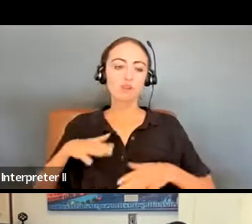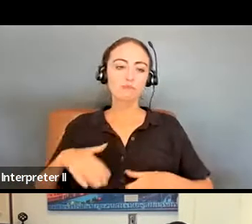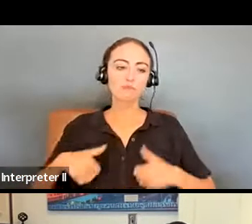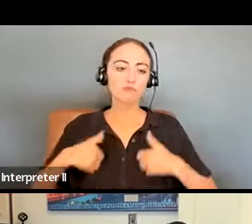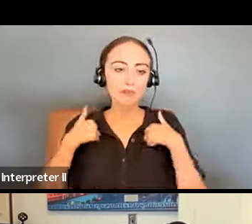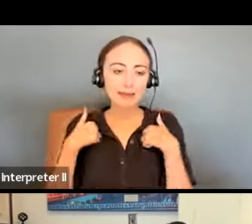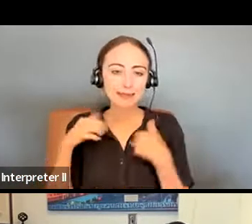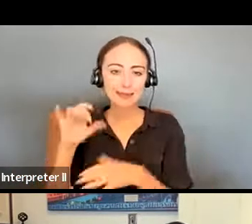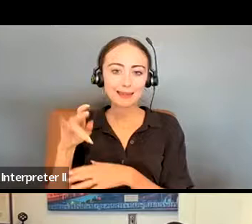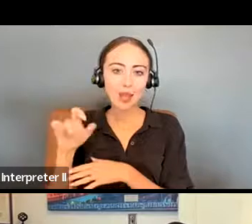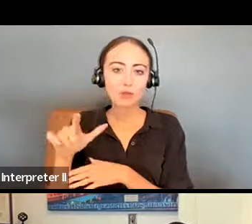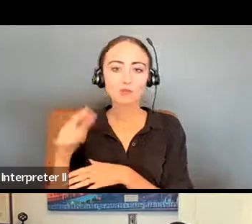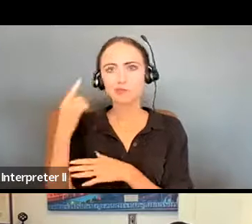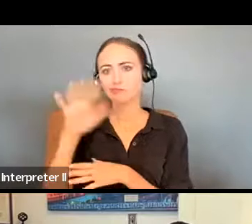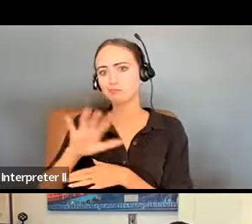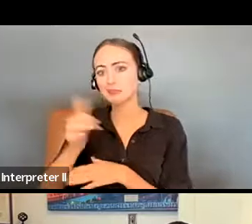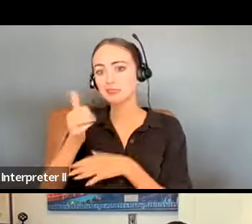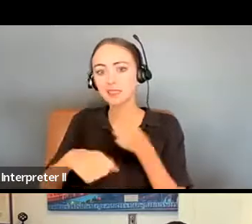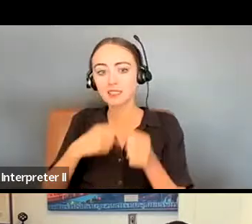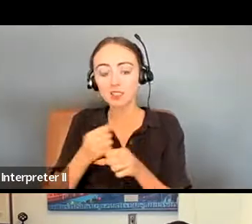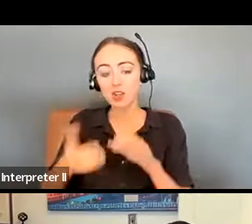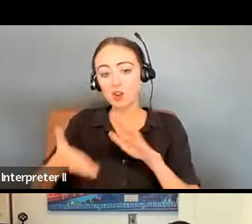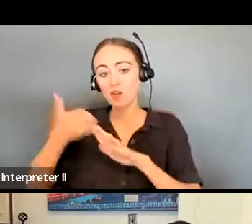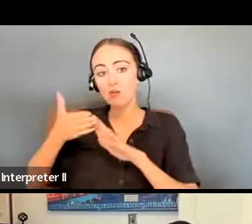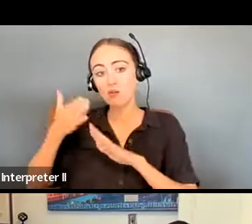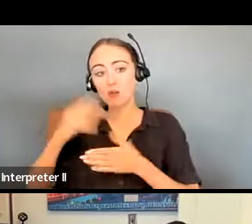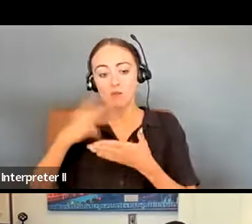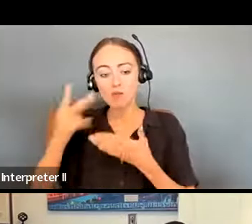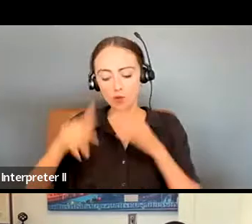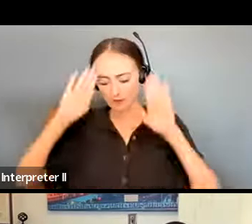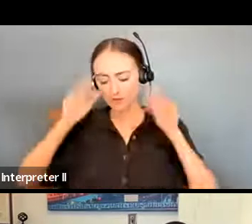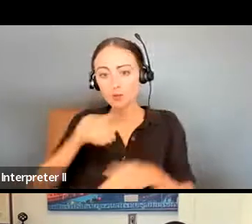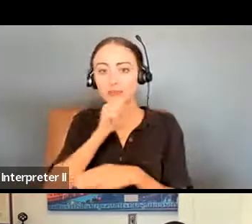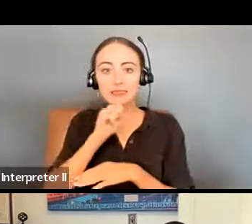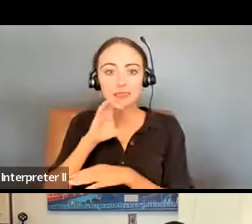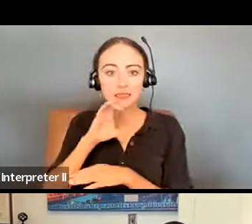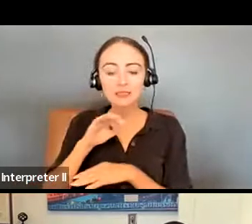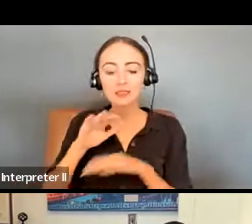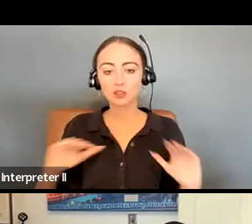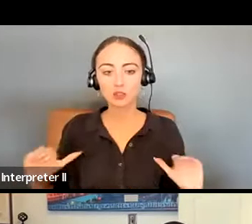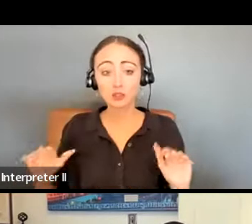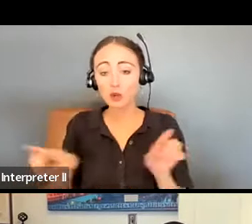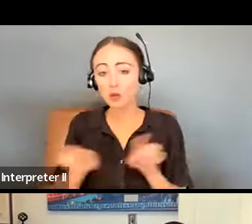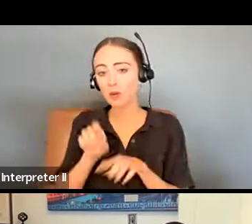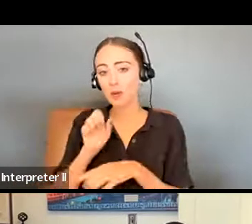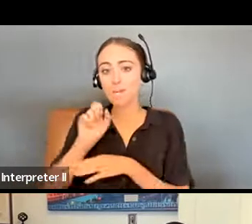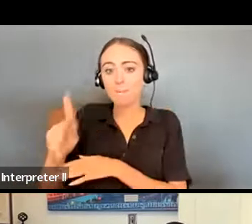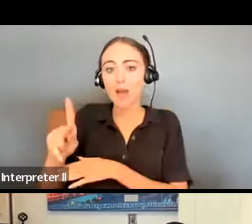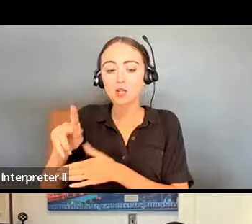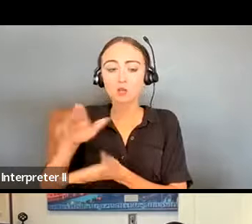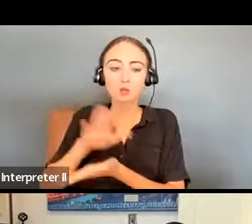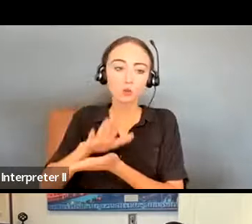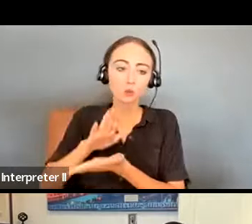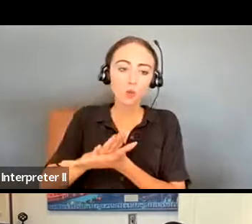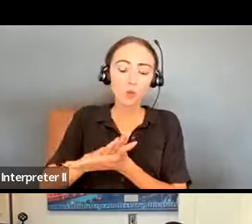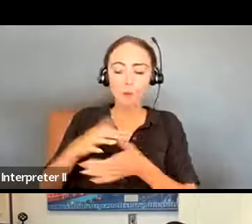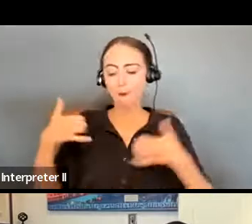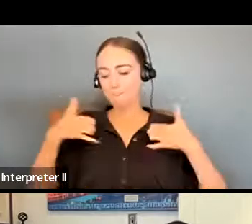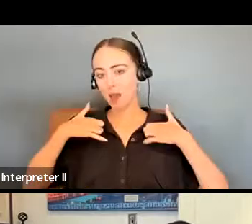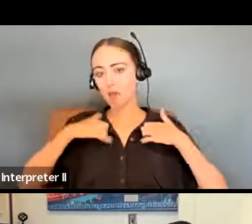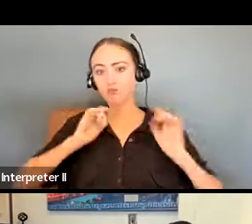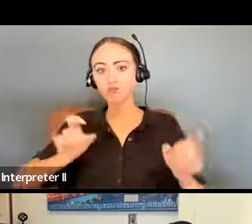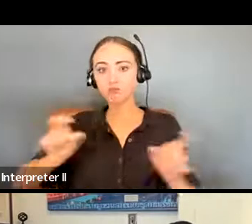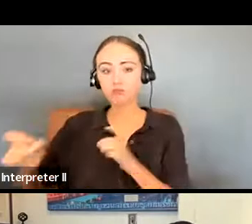10 years. Ms. Stanley ran programs focused on seniors and children, including a back-to-school backpack giveaway, a summer